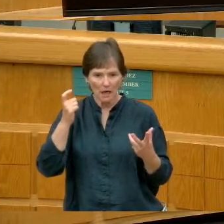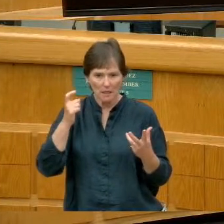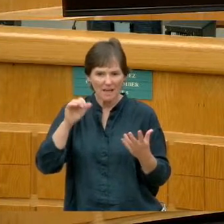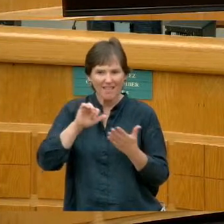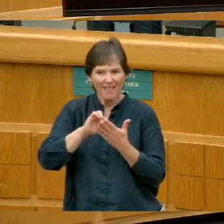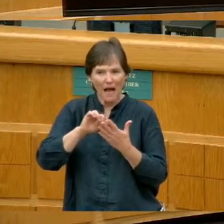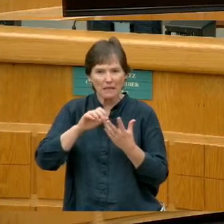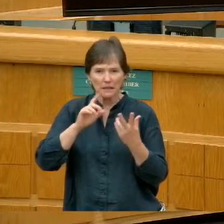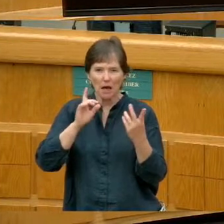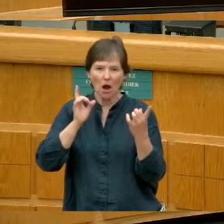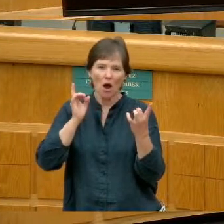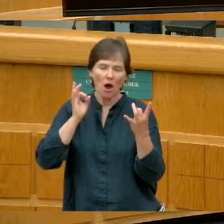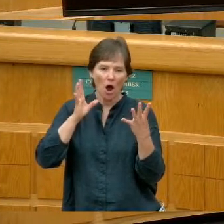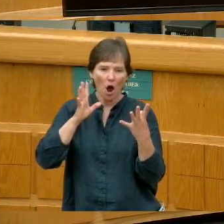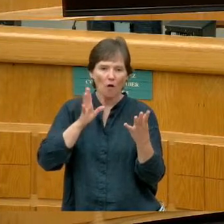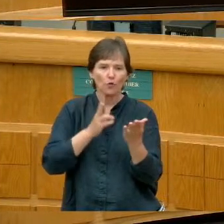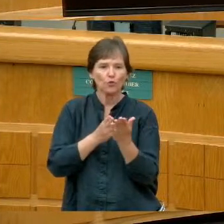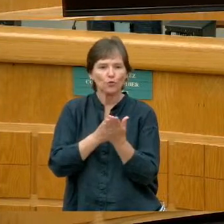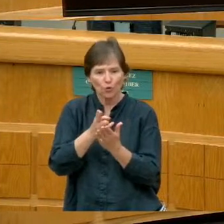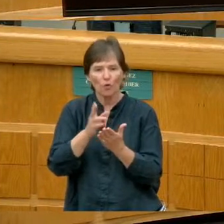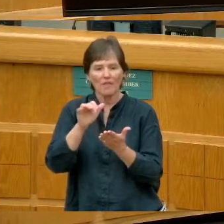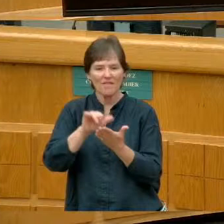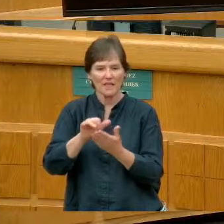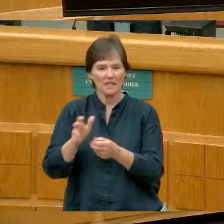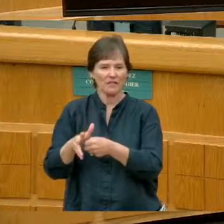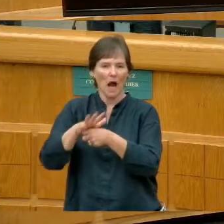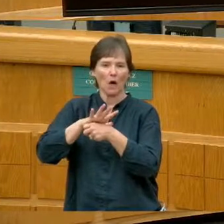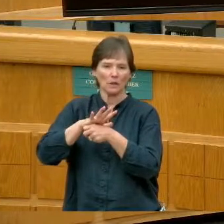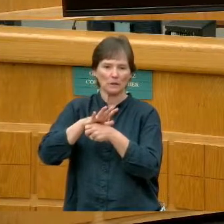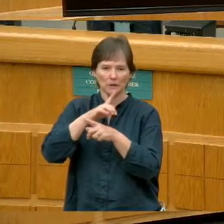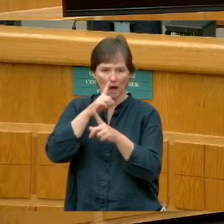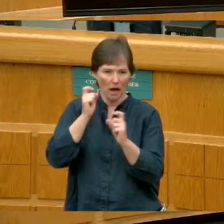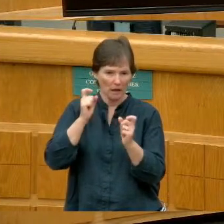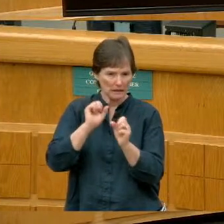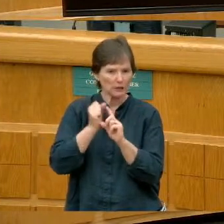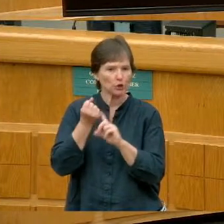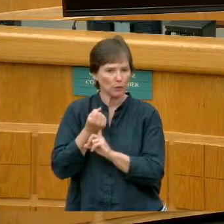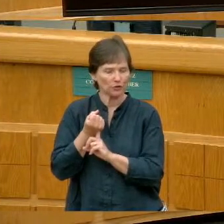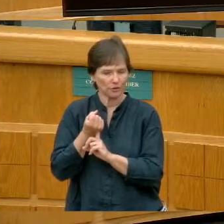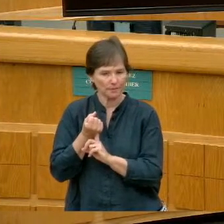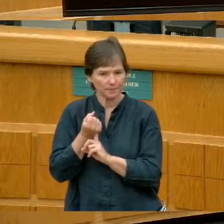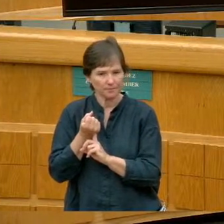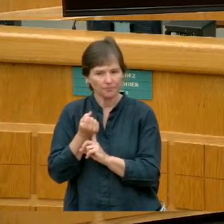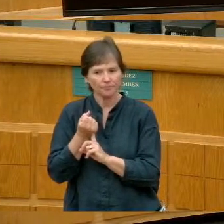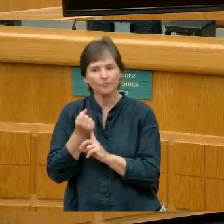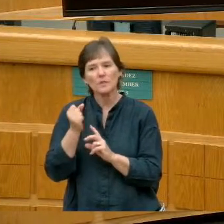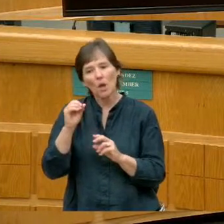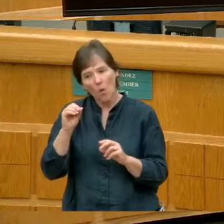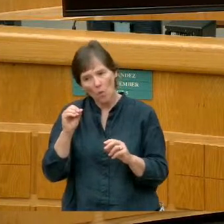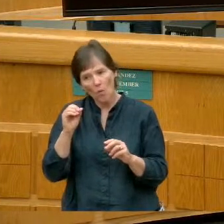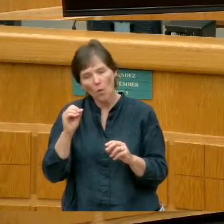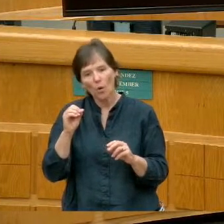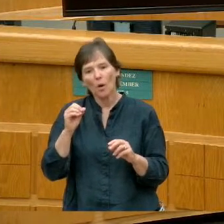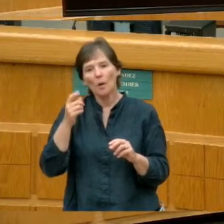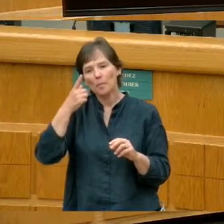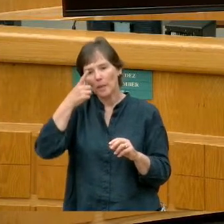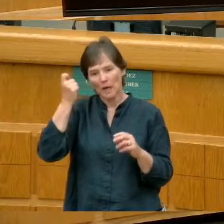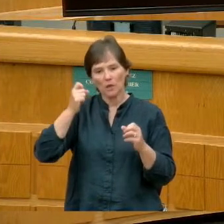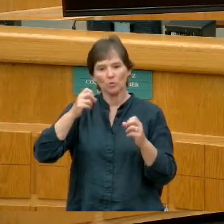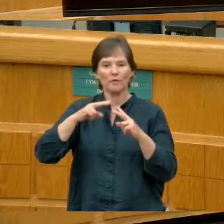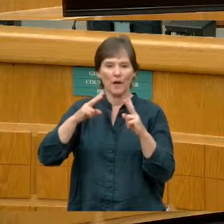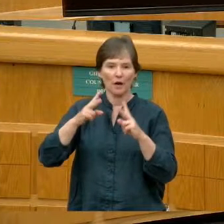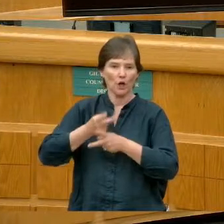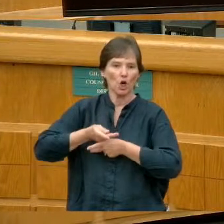virus. And so we have, in the abundance of caution, we have ordered